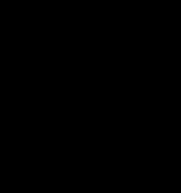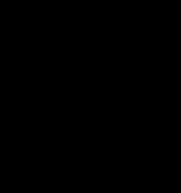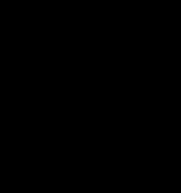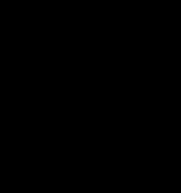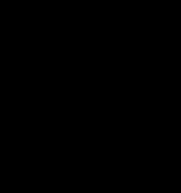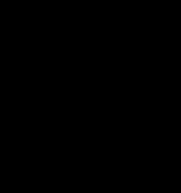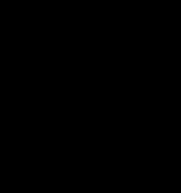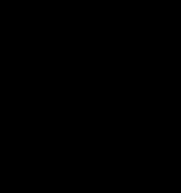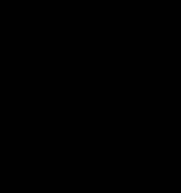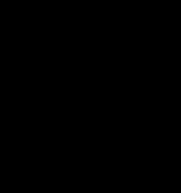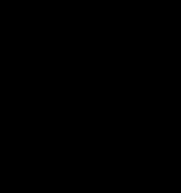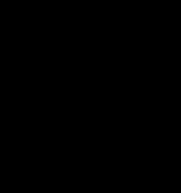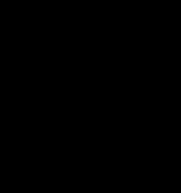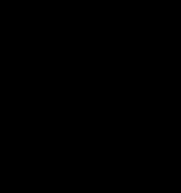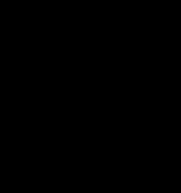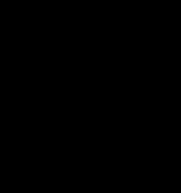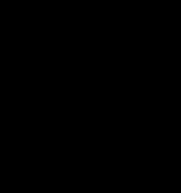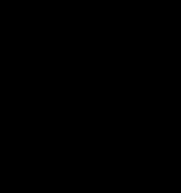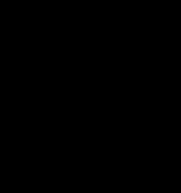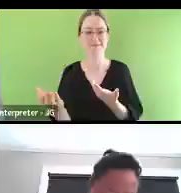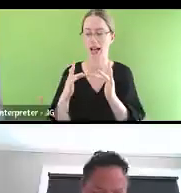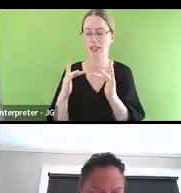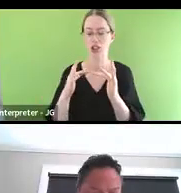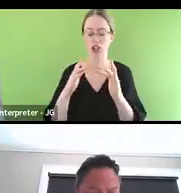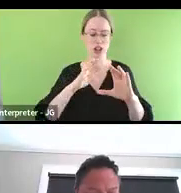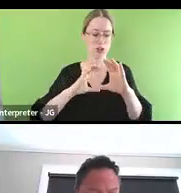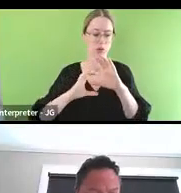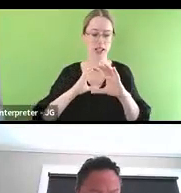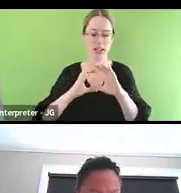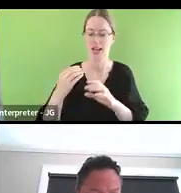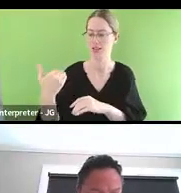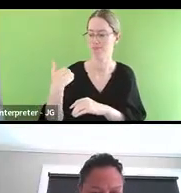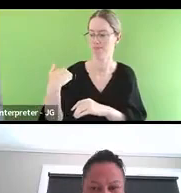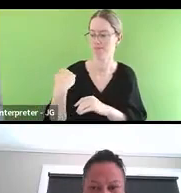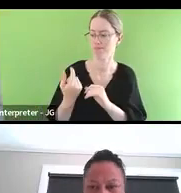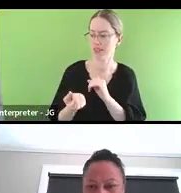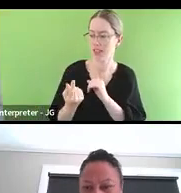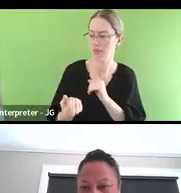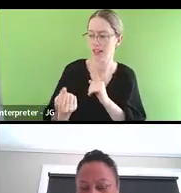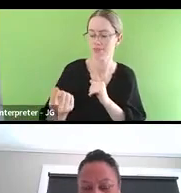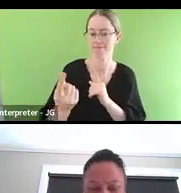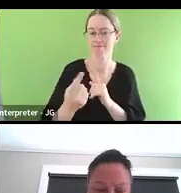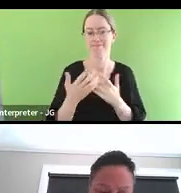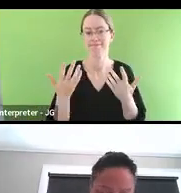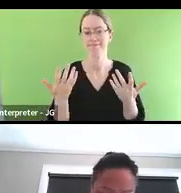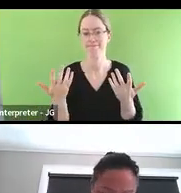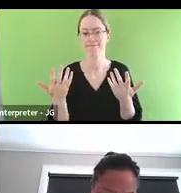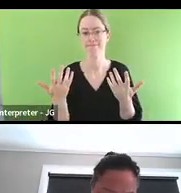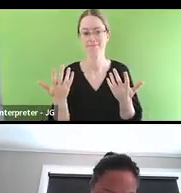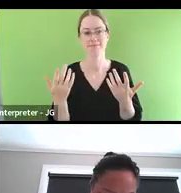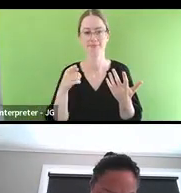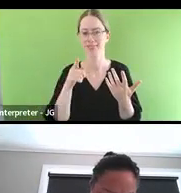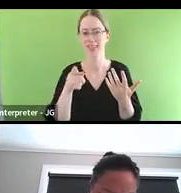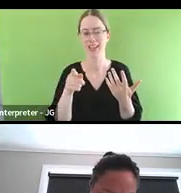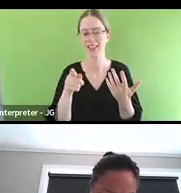we need to be kept in touch, informed, communicated with, and that's, yeah, I mean, that hasn't